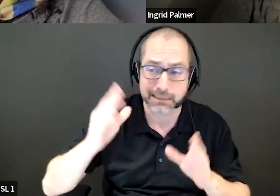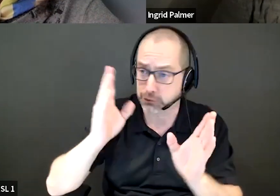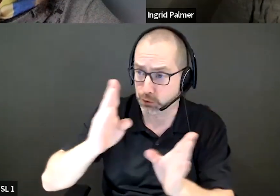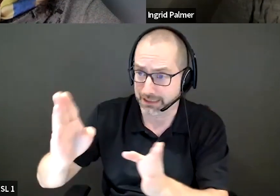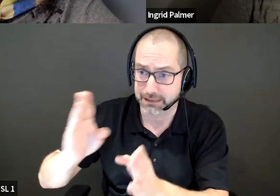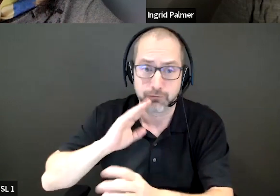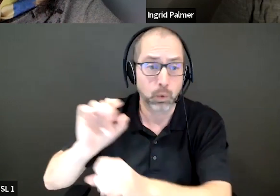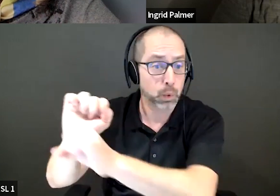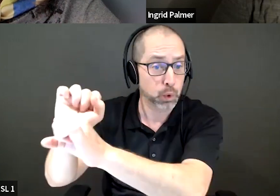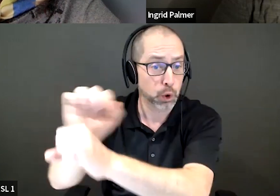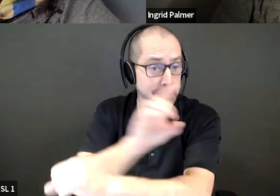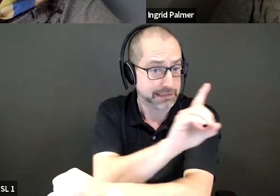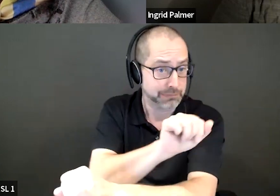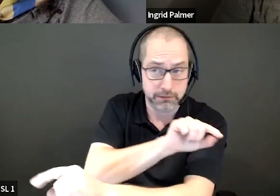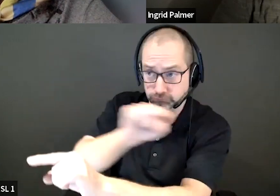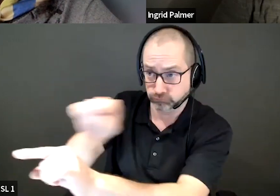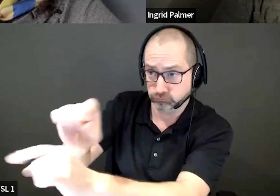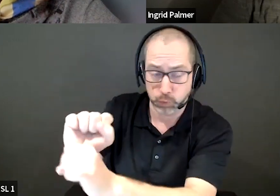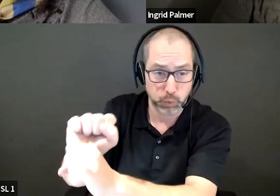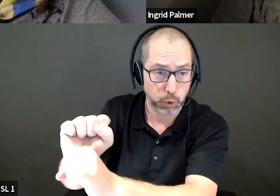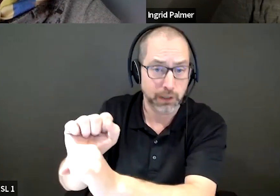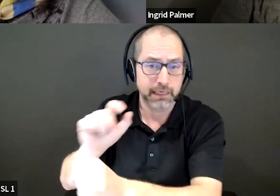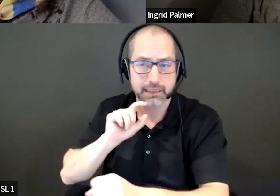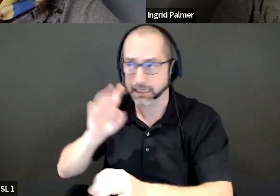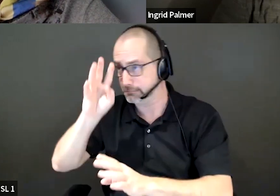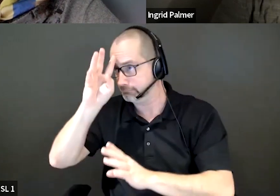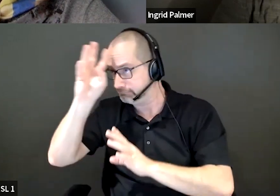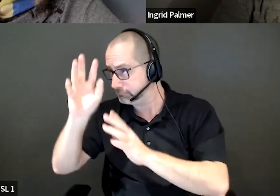Work, which was developed in consultation